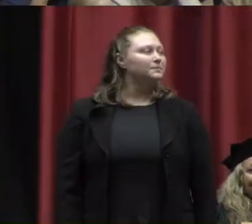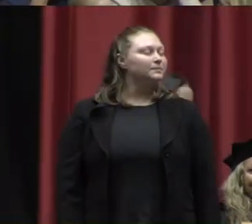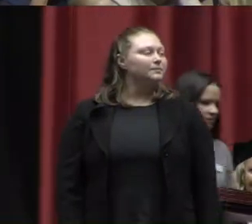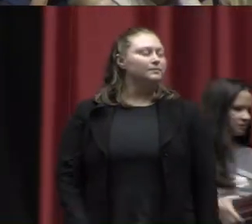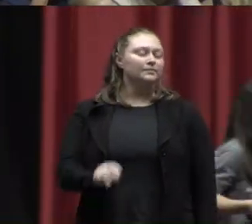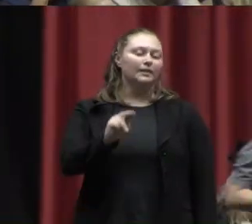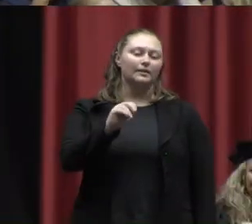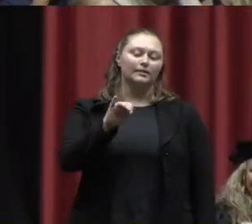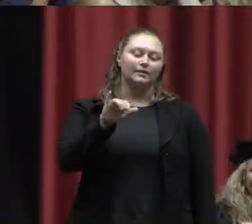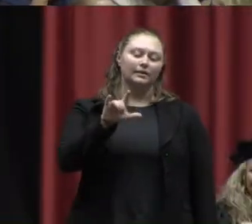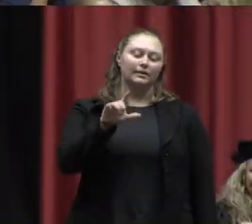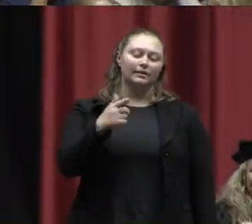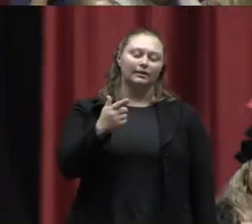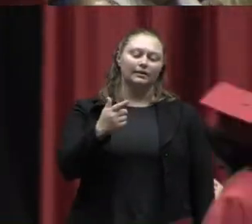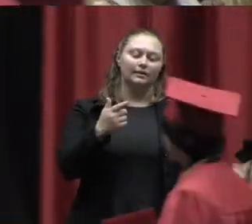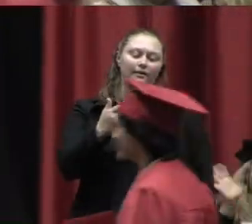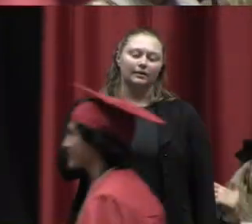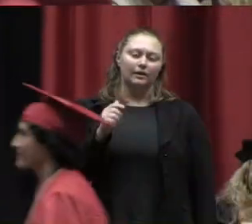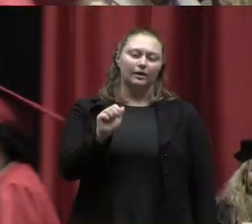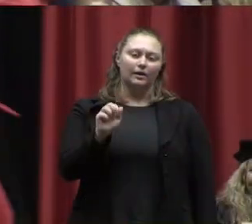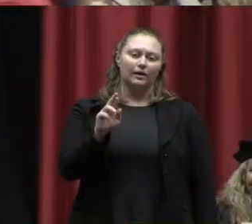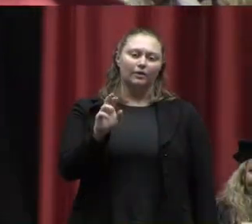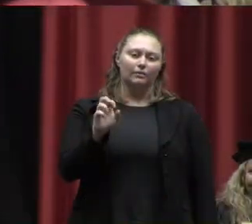Min Nguyen.